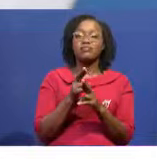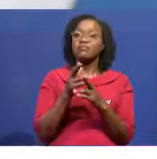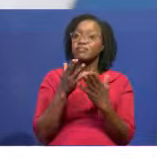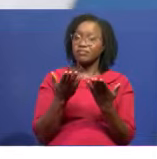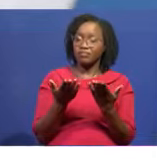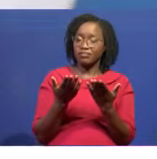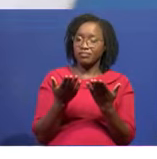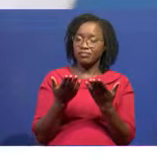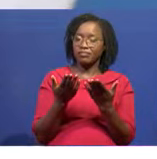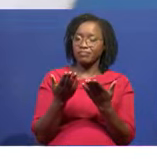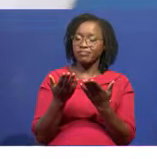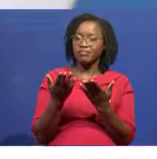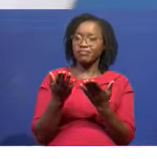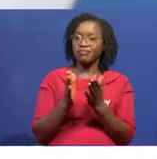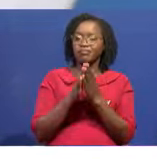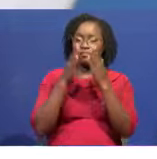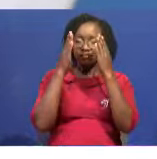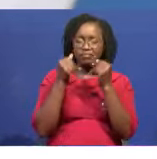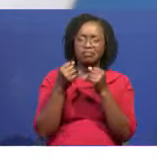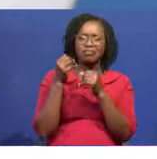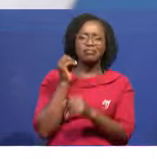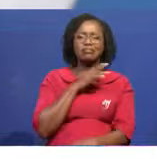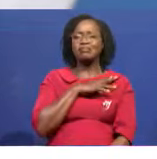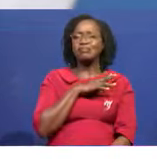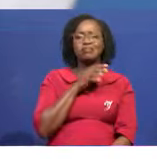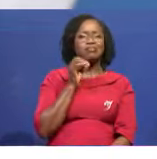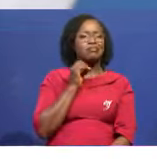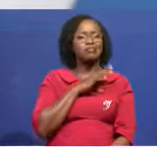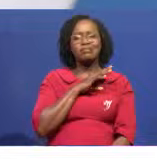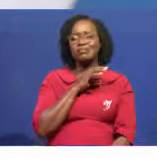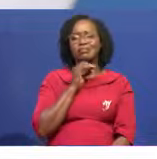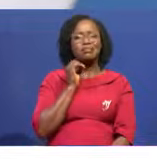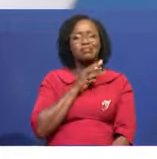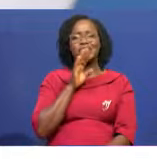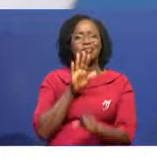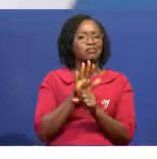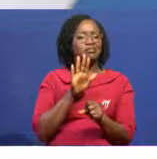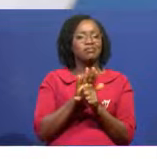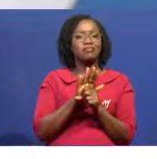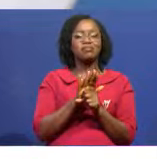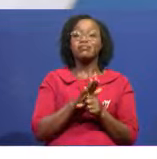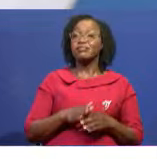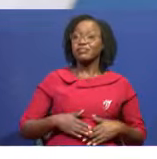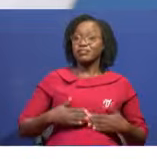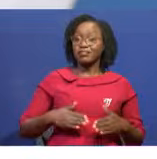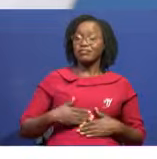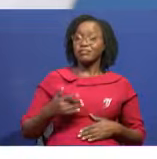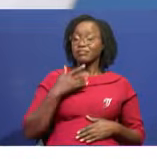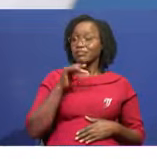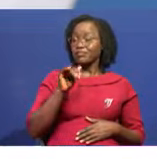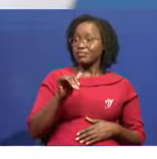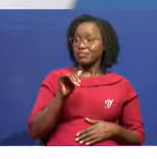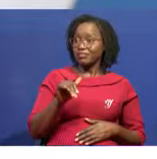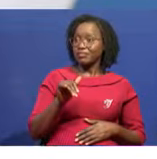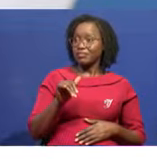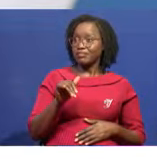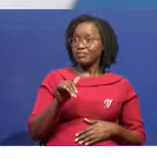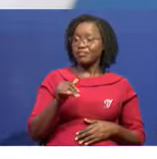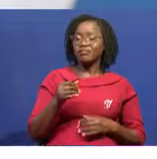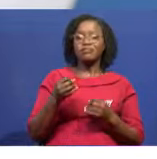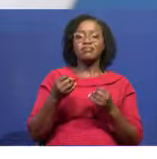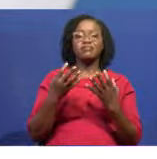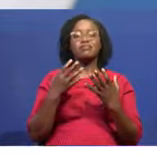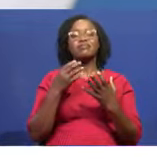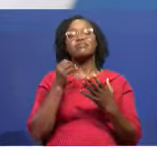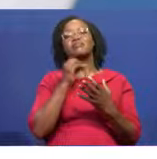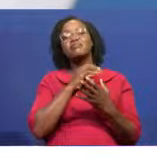far they have gone in resolving a lot of complaints that we had received against them. And I'm pleased to note that quite a number of the complaints have